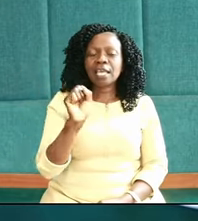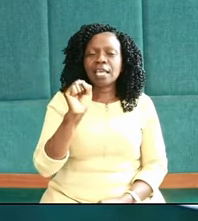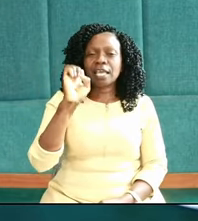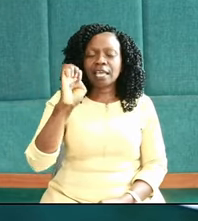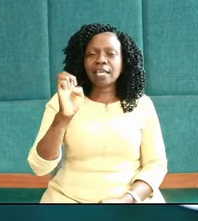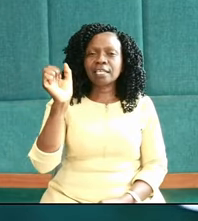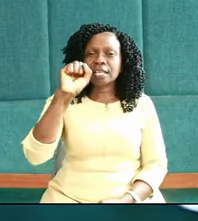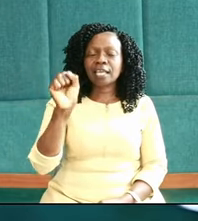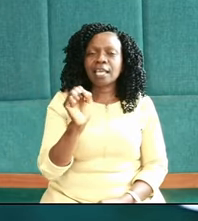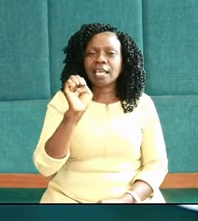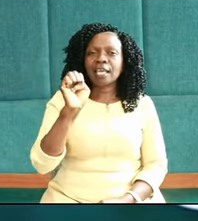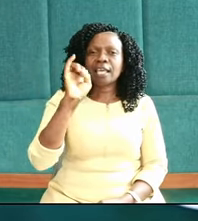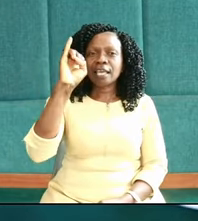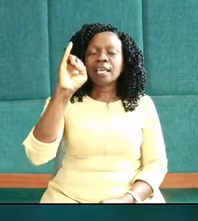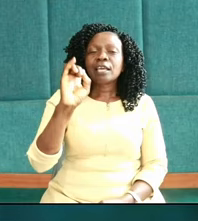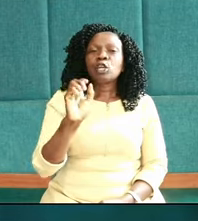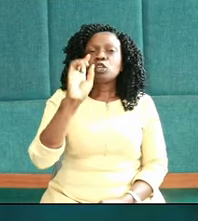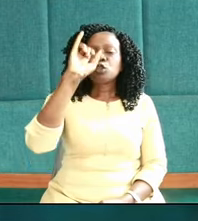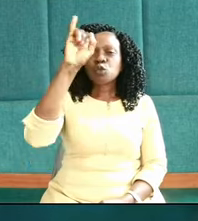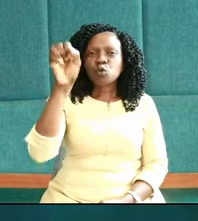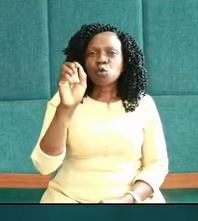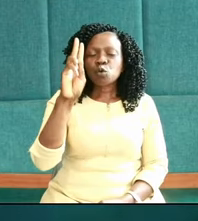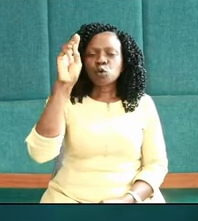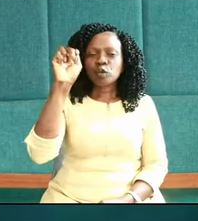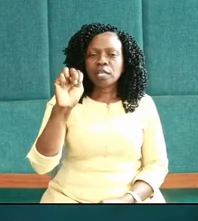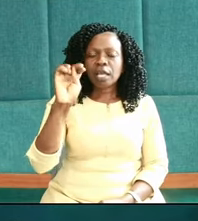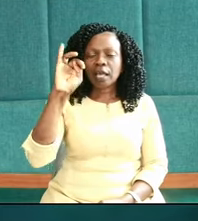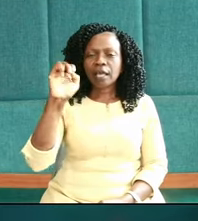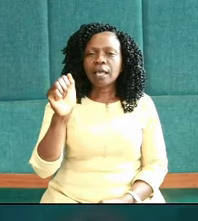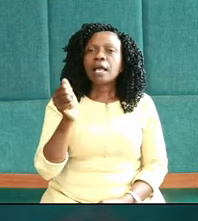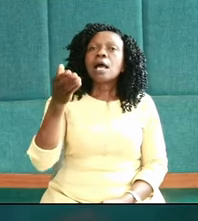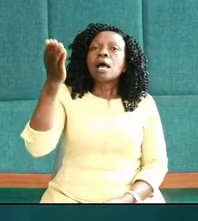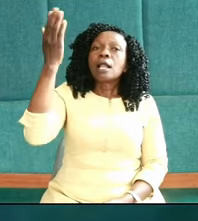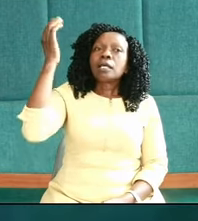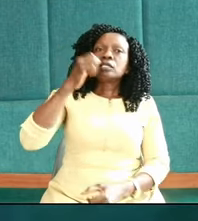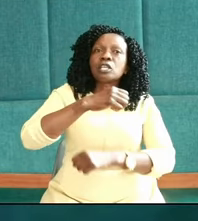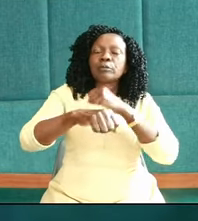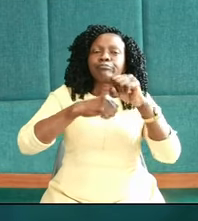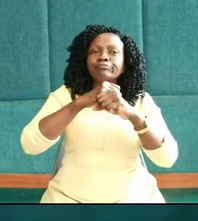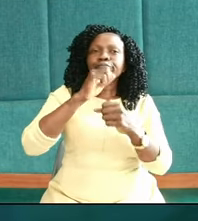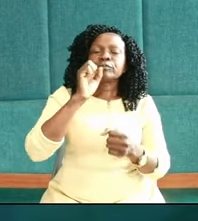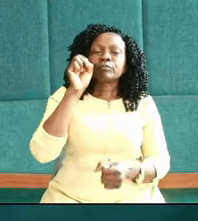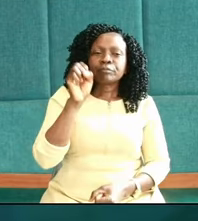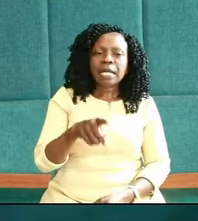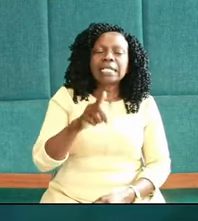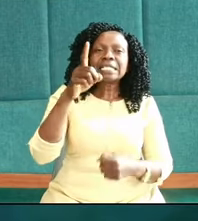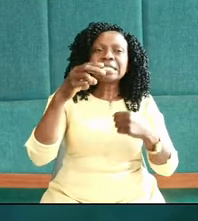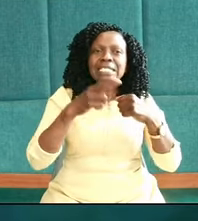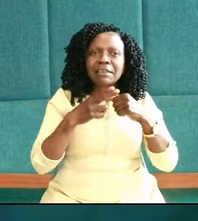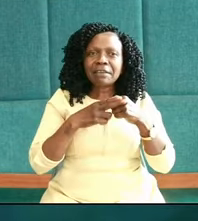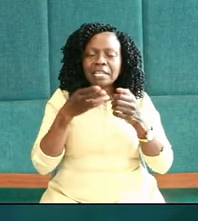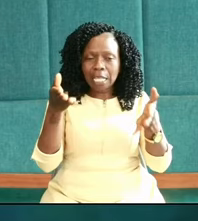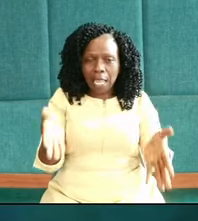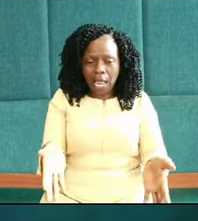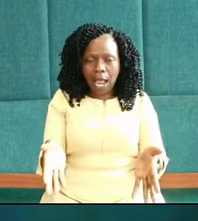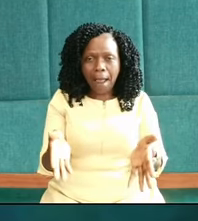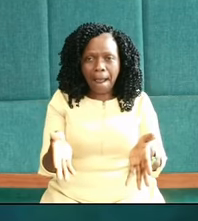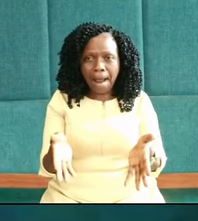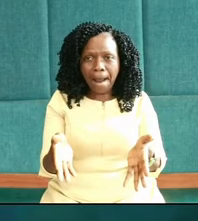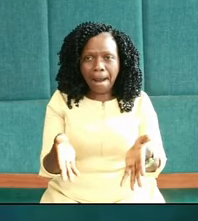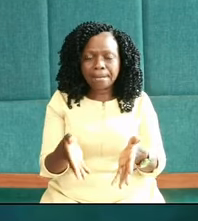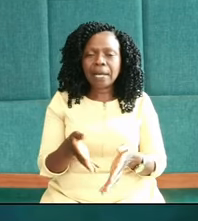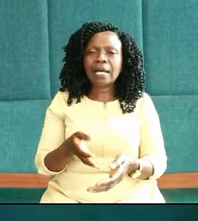You were with us last year in July, and you led us so powerfully through